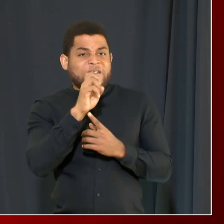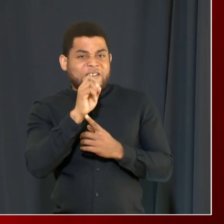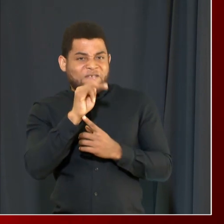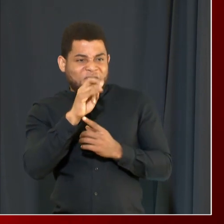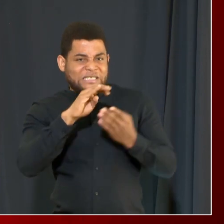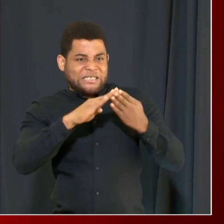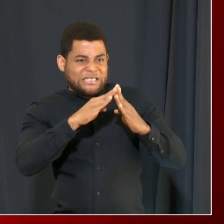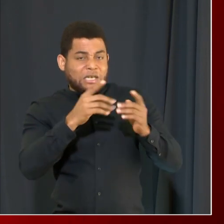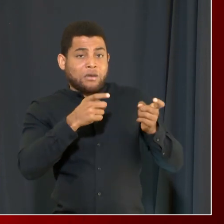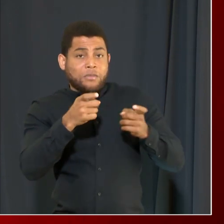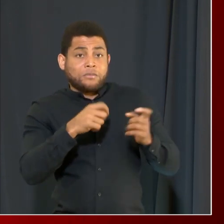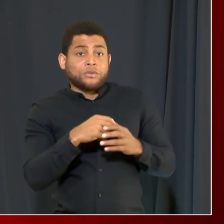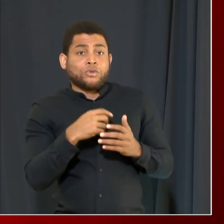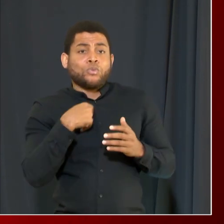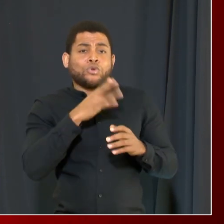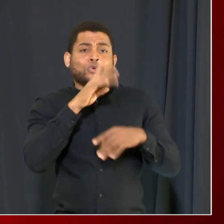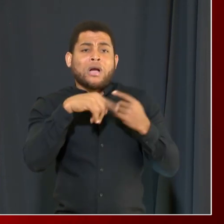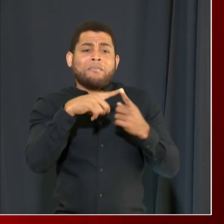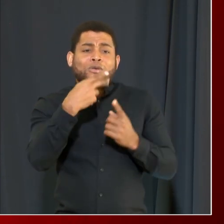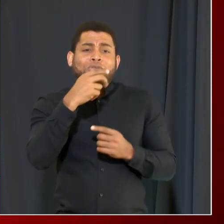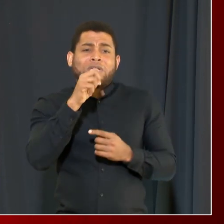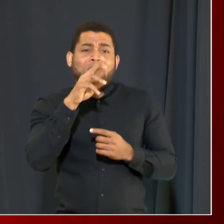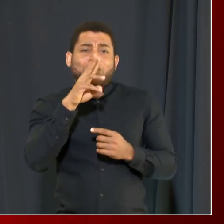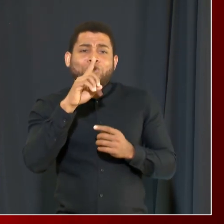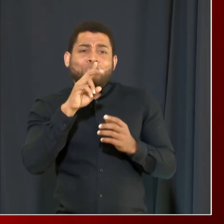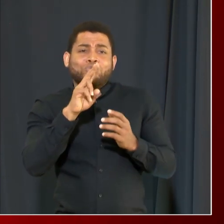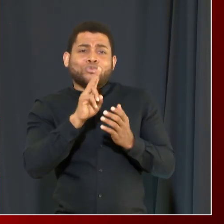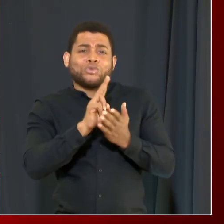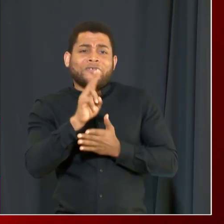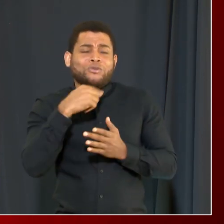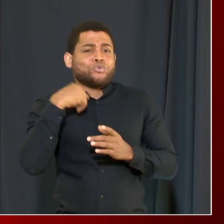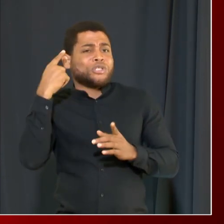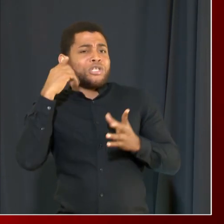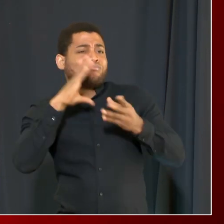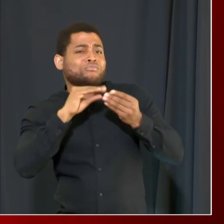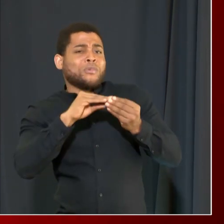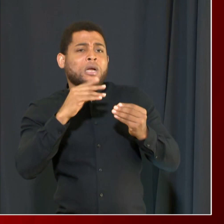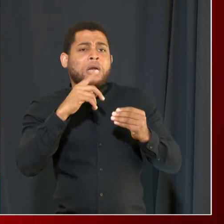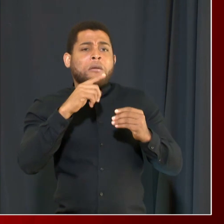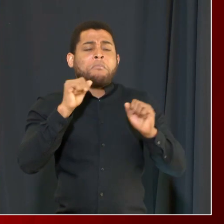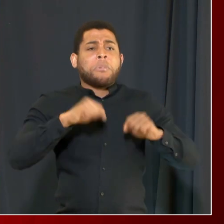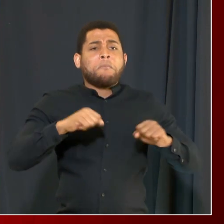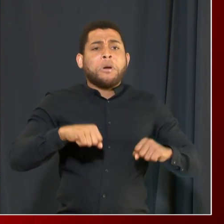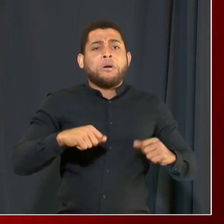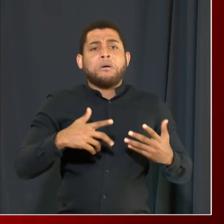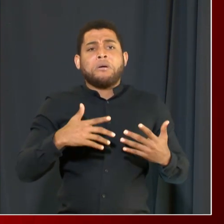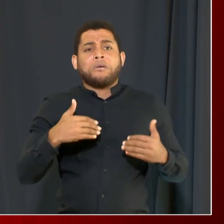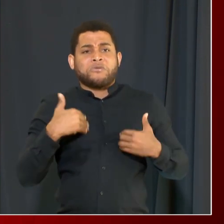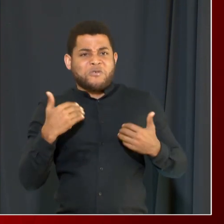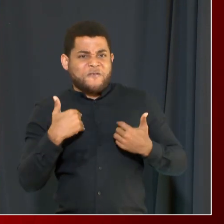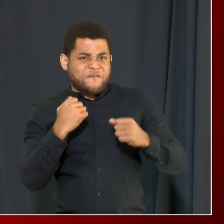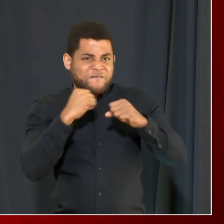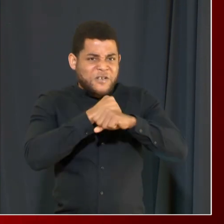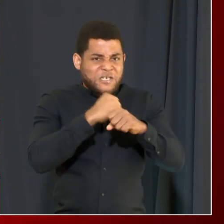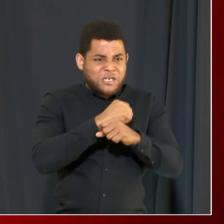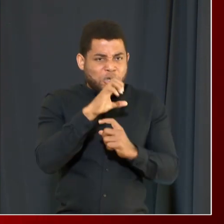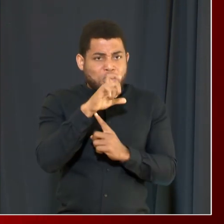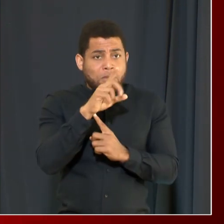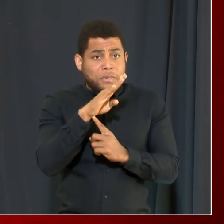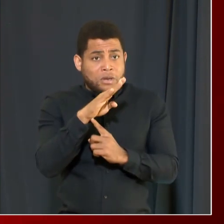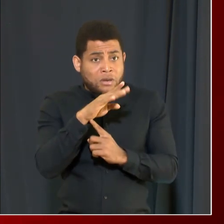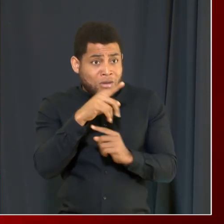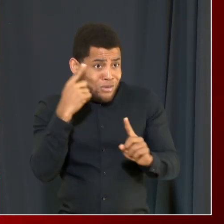University fight, but we're hearing chatter or whatnot about possible juvenile fight clubs in D.C. Do you know anything about this, where